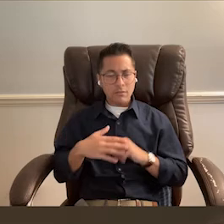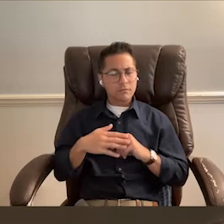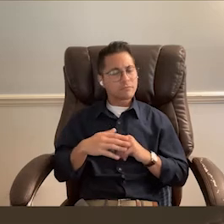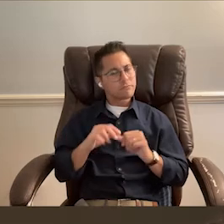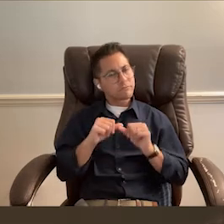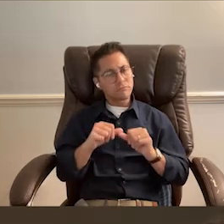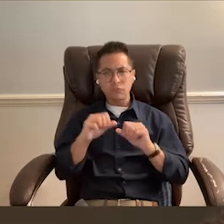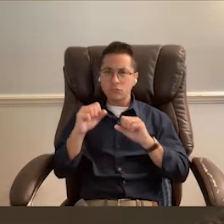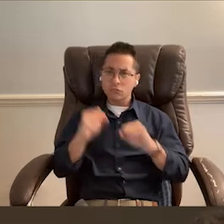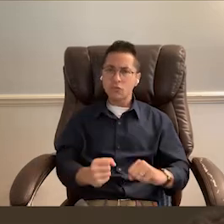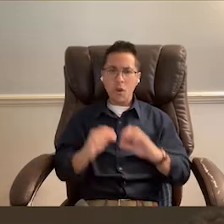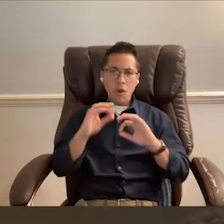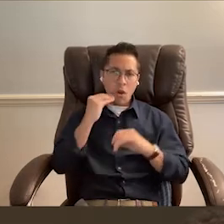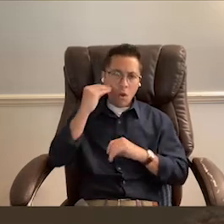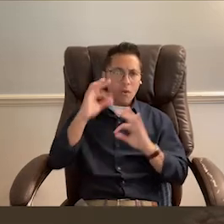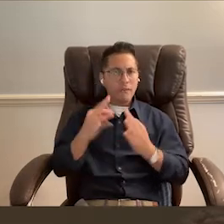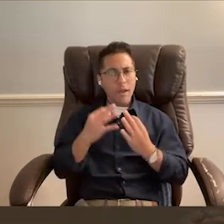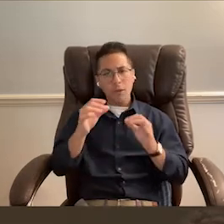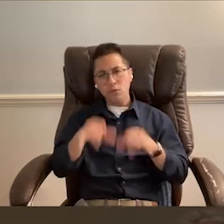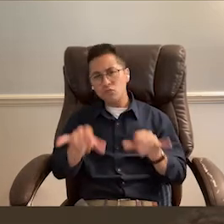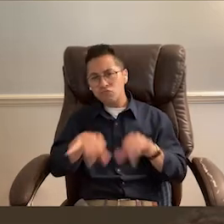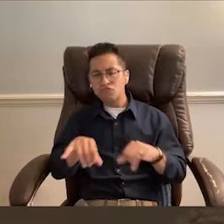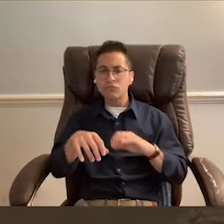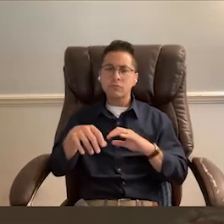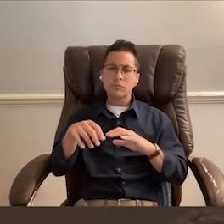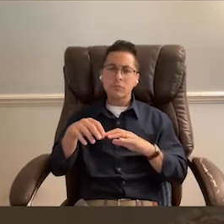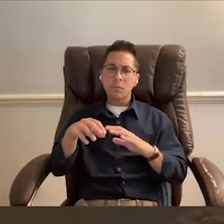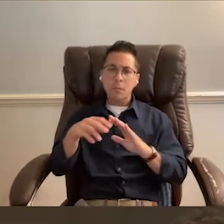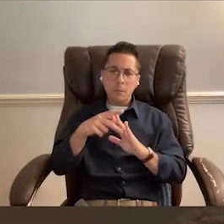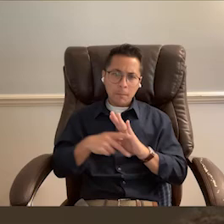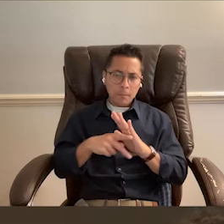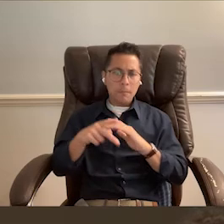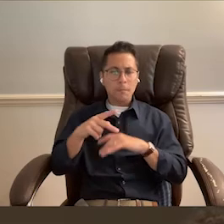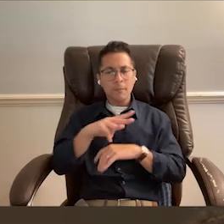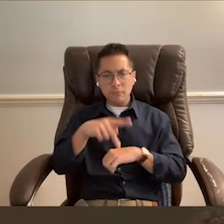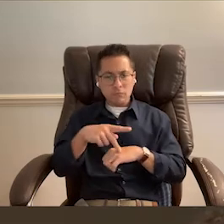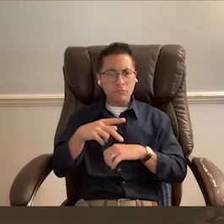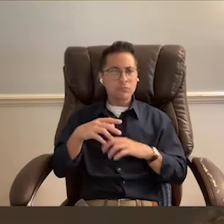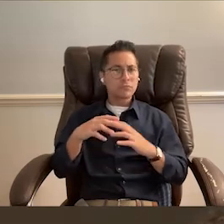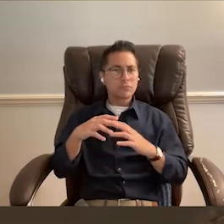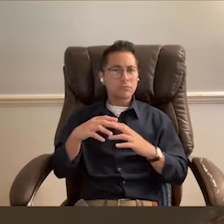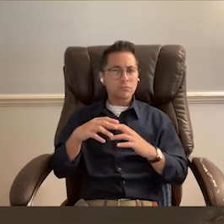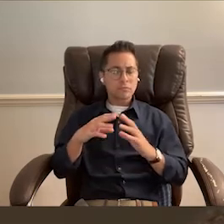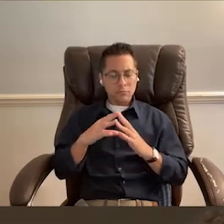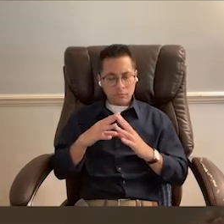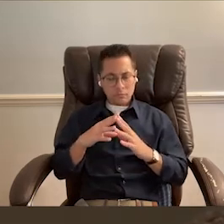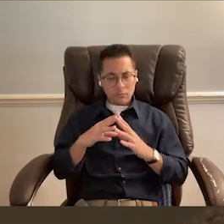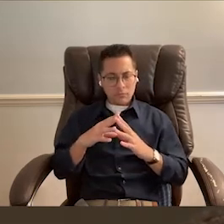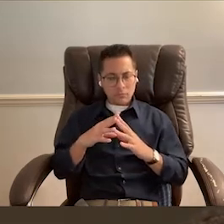avoiding alcohol, tobacco, and other drugs, consistent home and family routine,